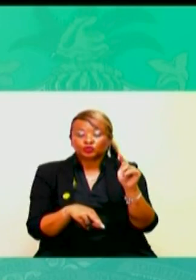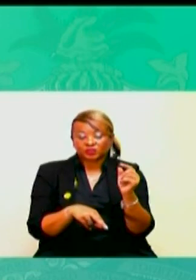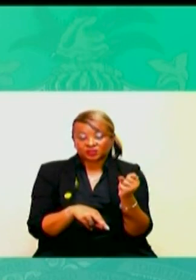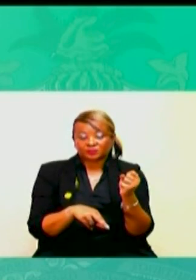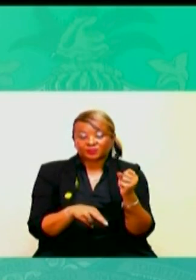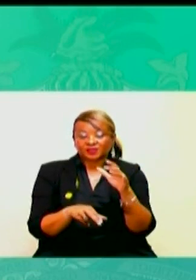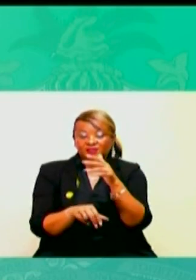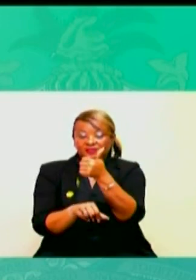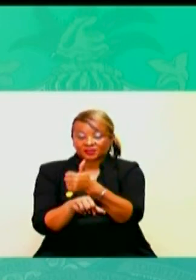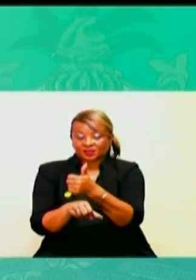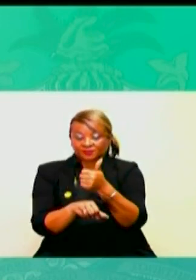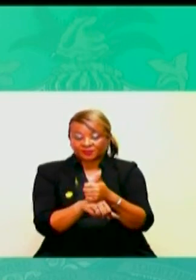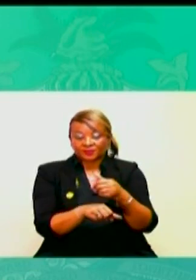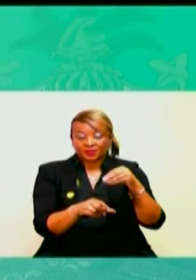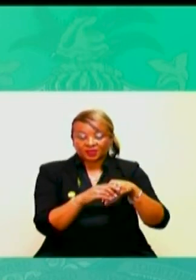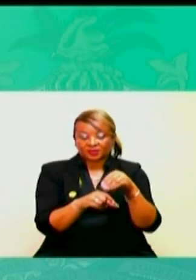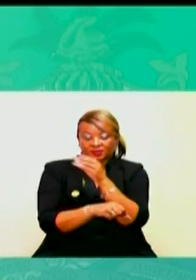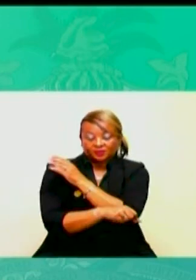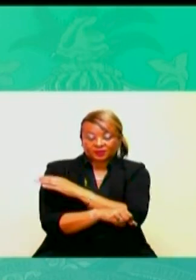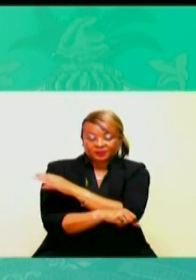in that facility.